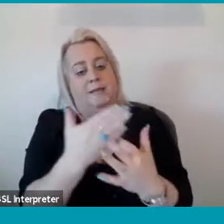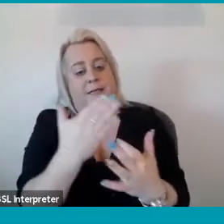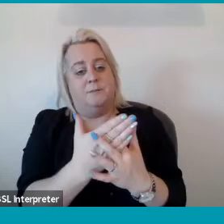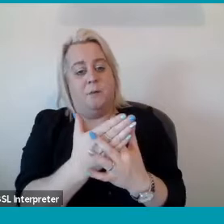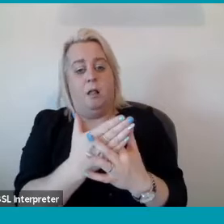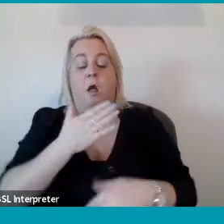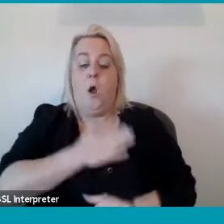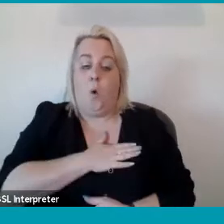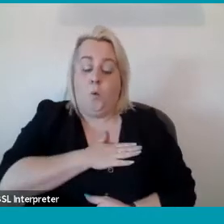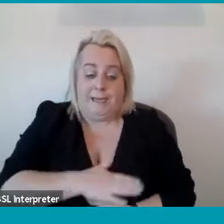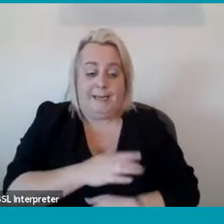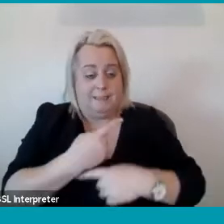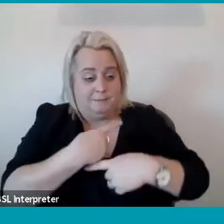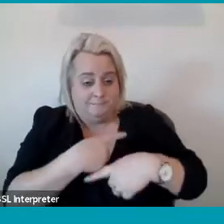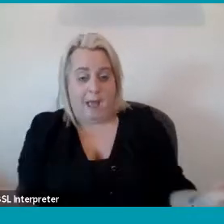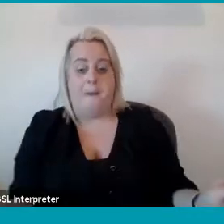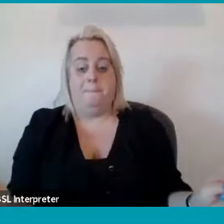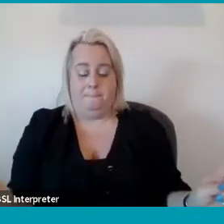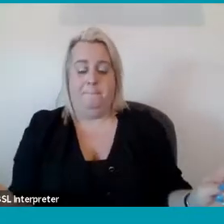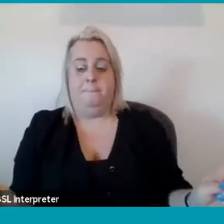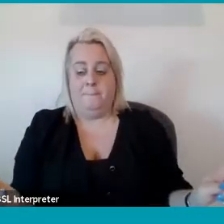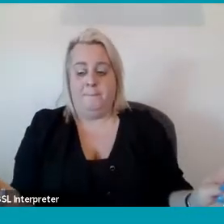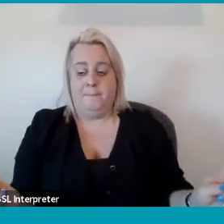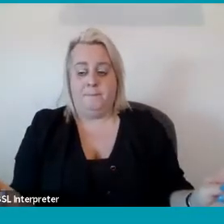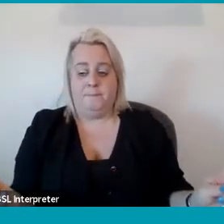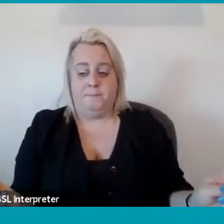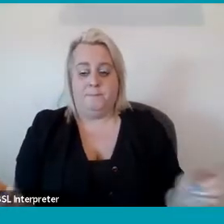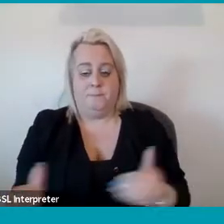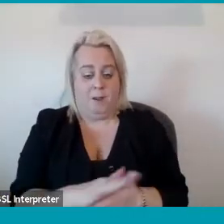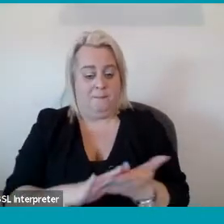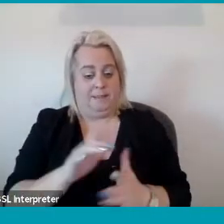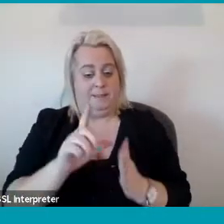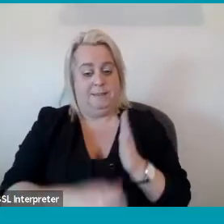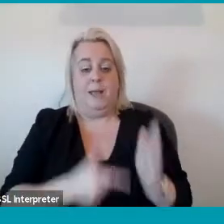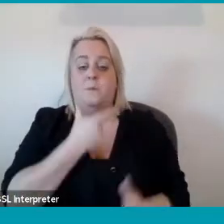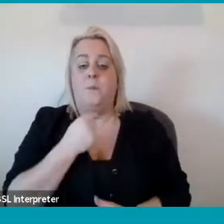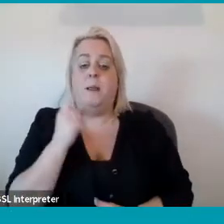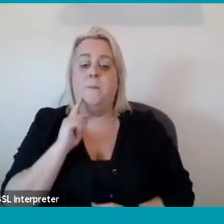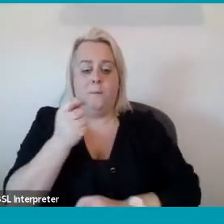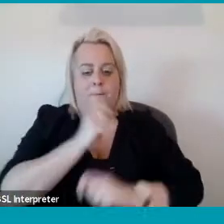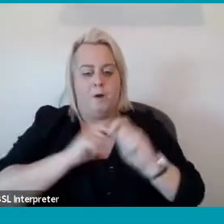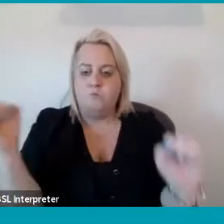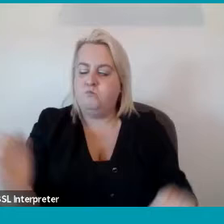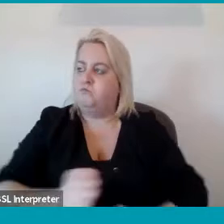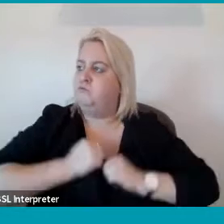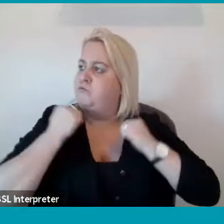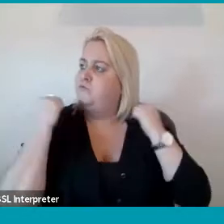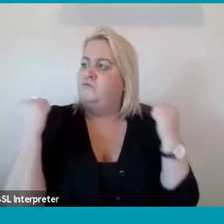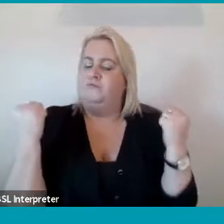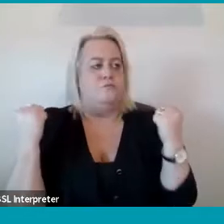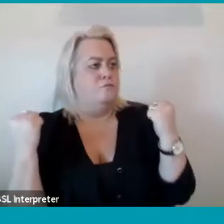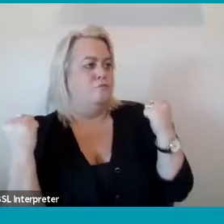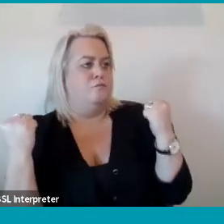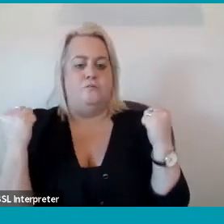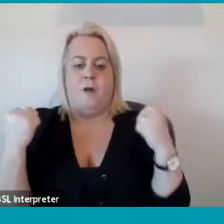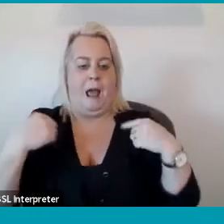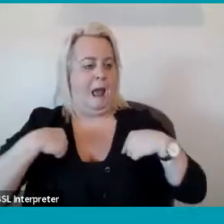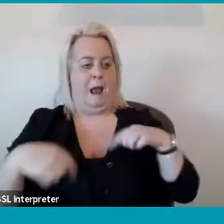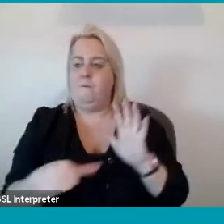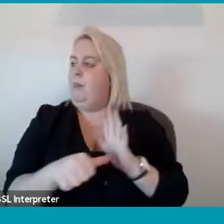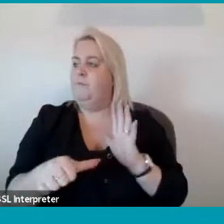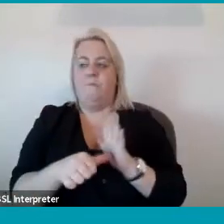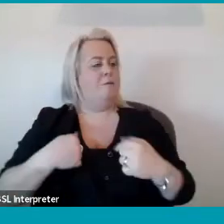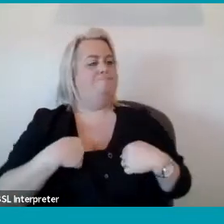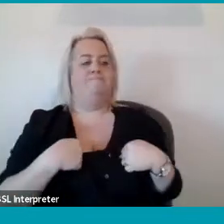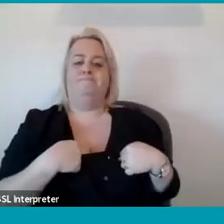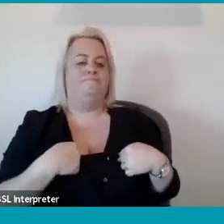that's empowering because it means that from a disabled person's perspective, I'm not the problem. The problem is